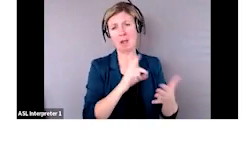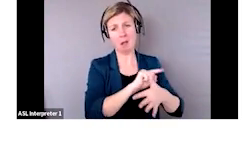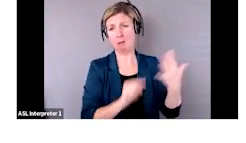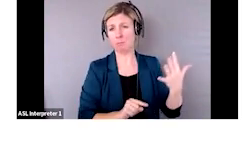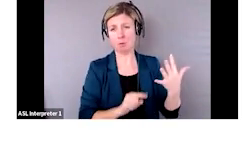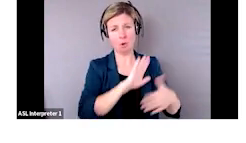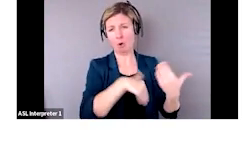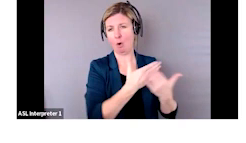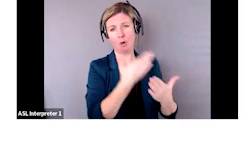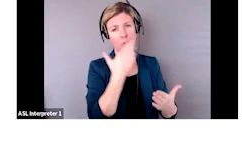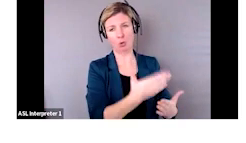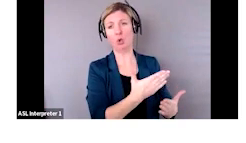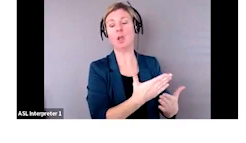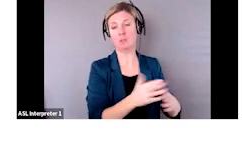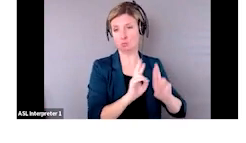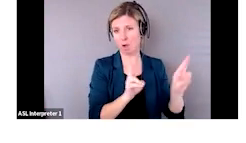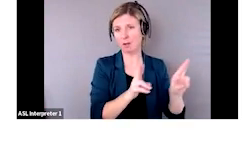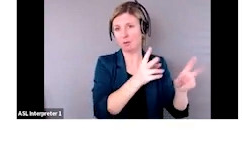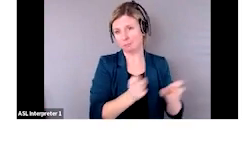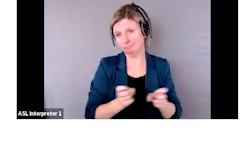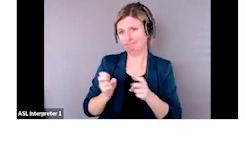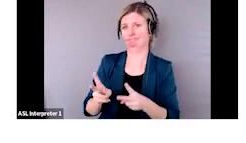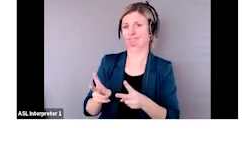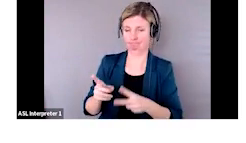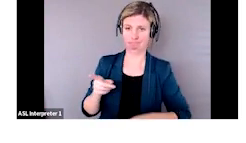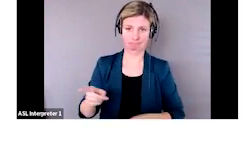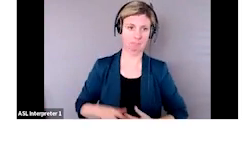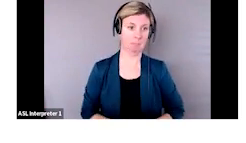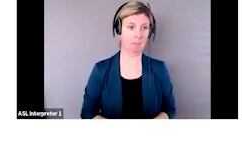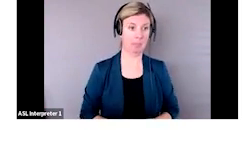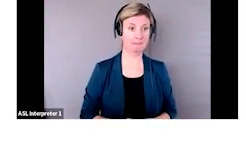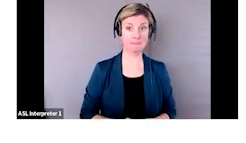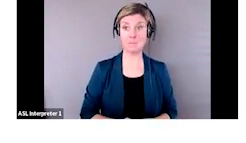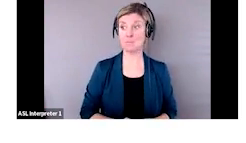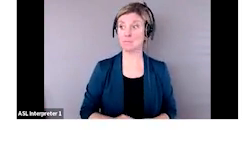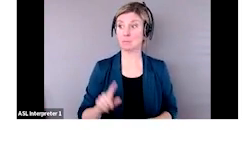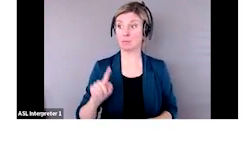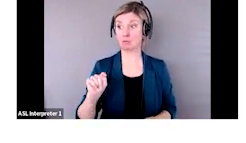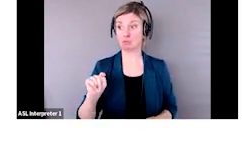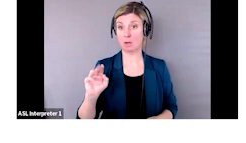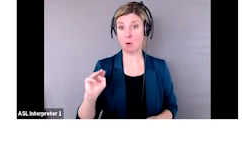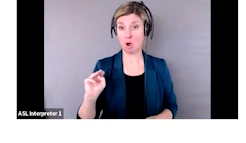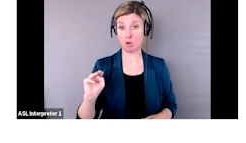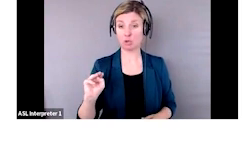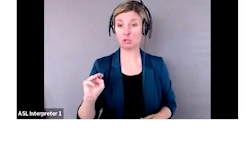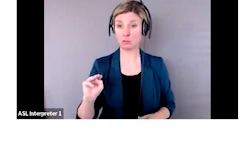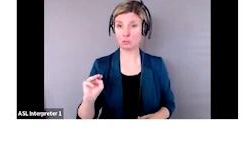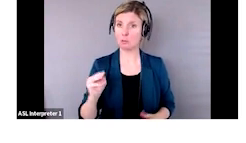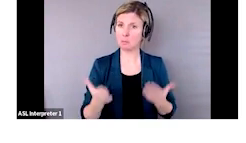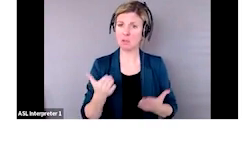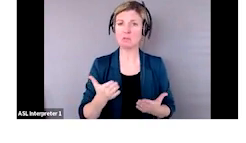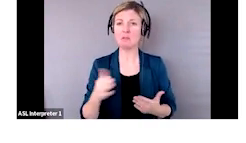So the trademark, big important thing, and there's a number of smaller clients that may not have trademarked their brand